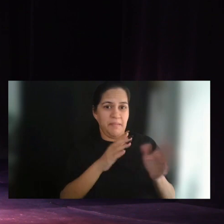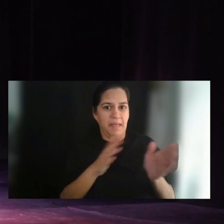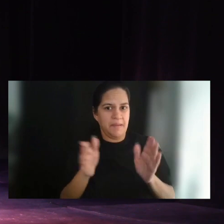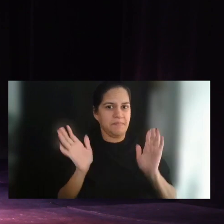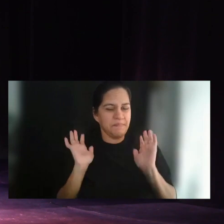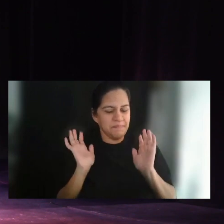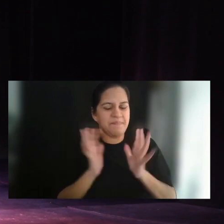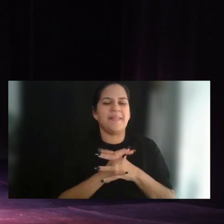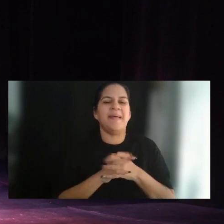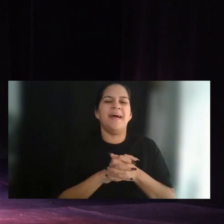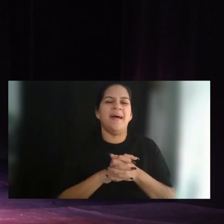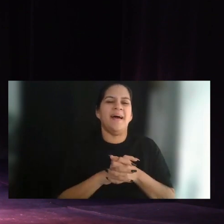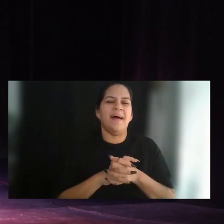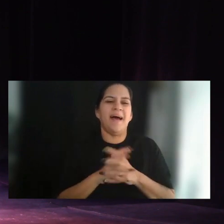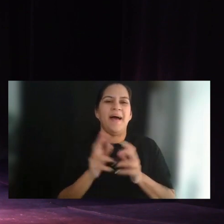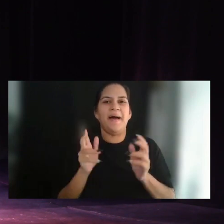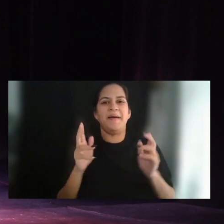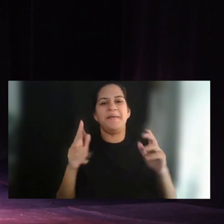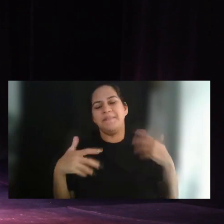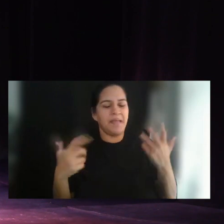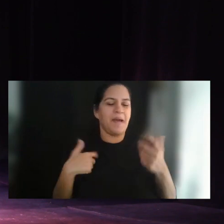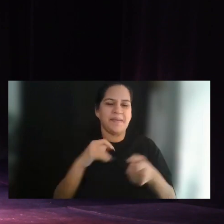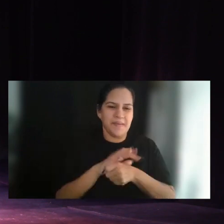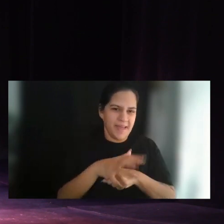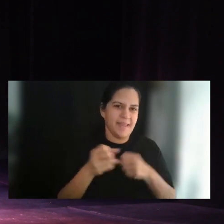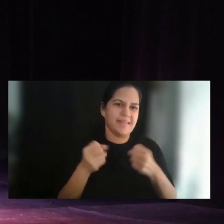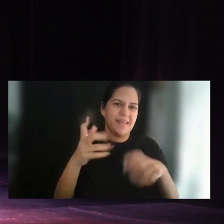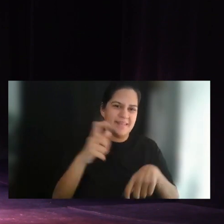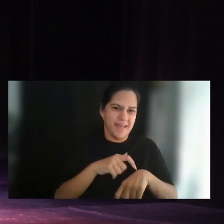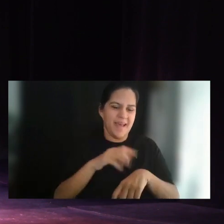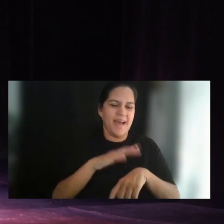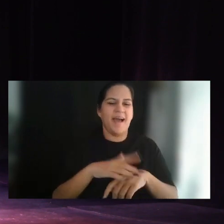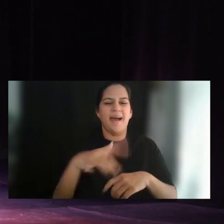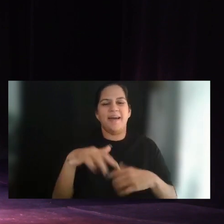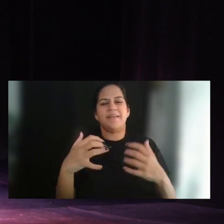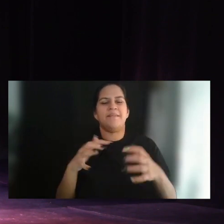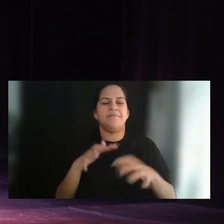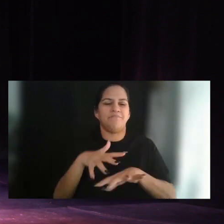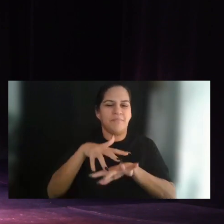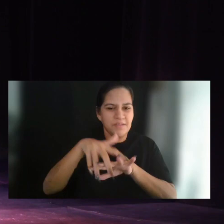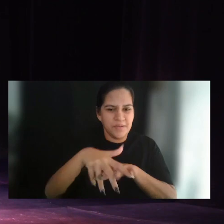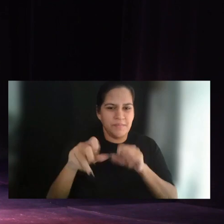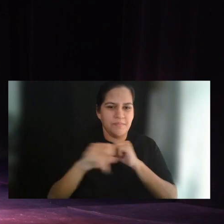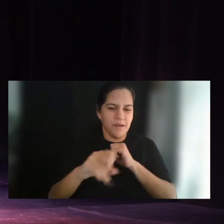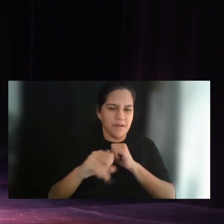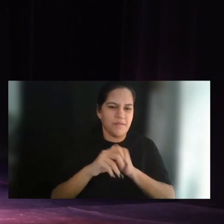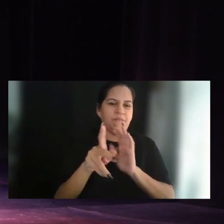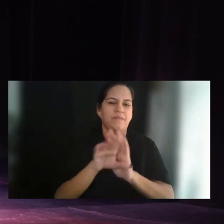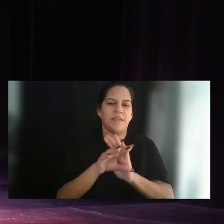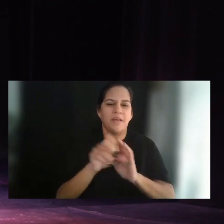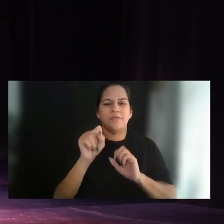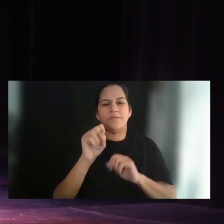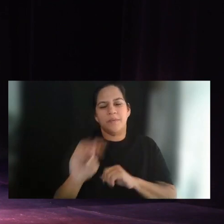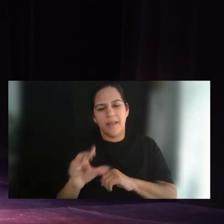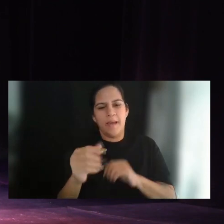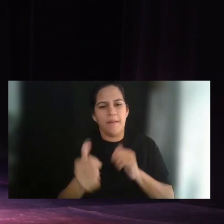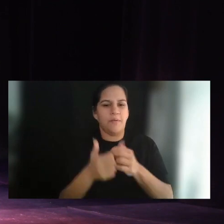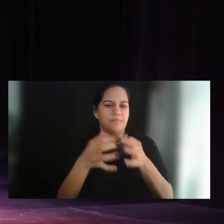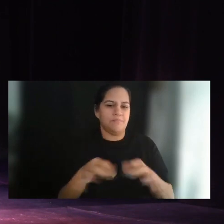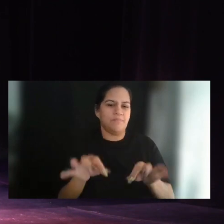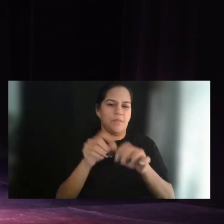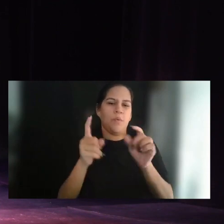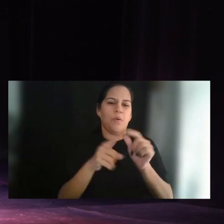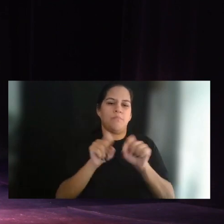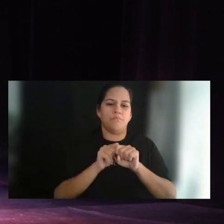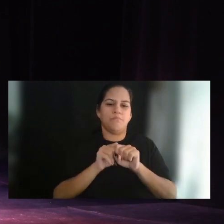We spent a ton of time on grassroots marketing, video and social media, and most importantly, by word spreading through the community, because Don assured